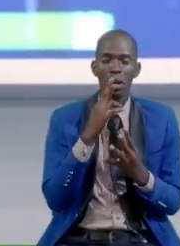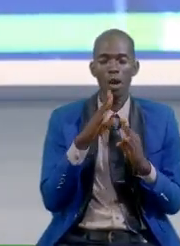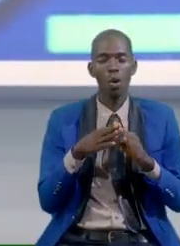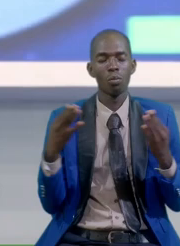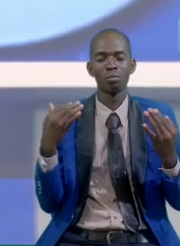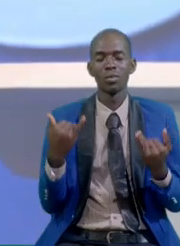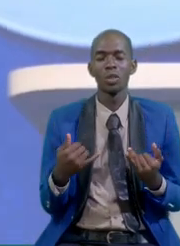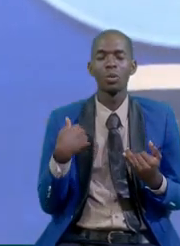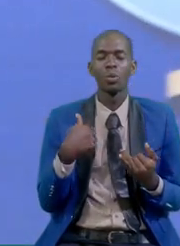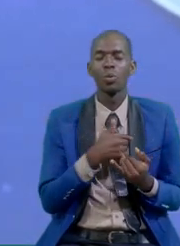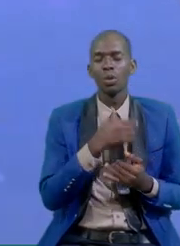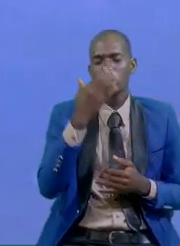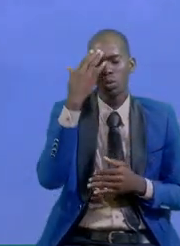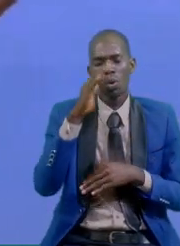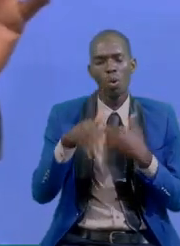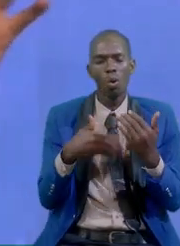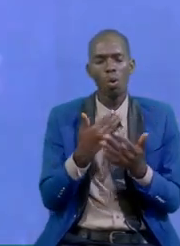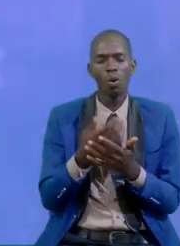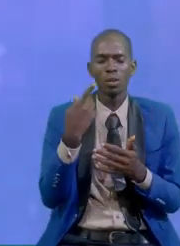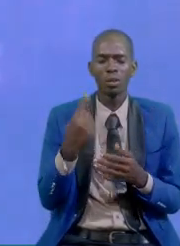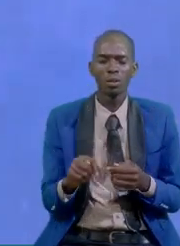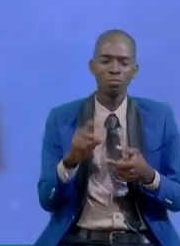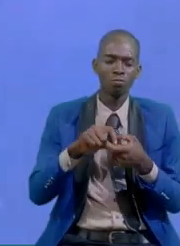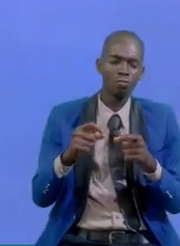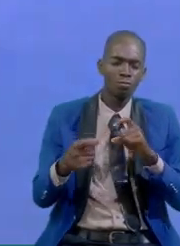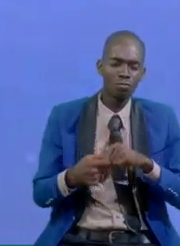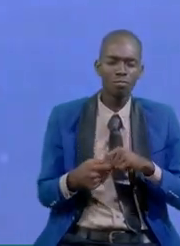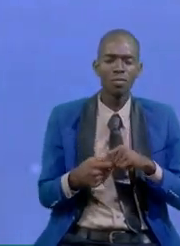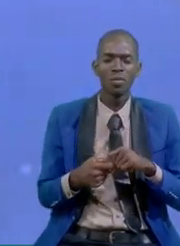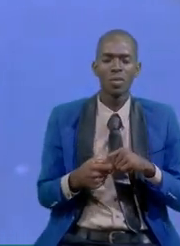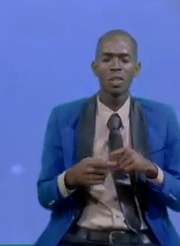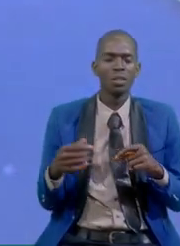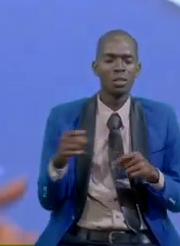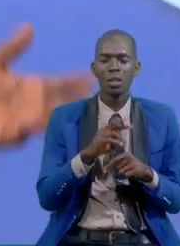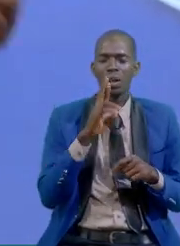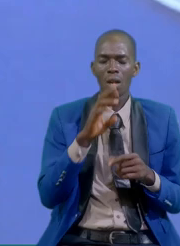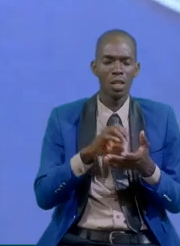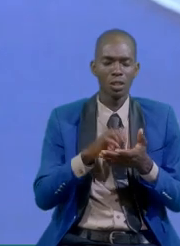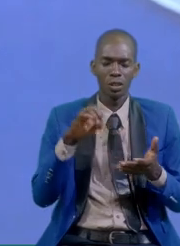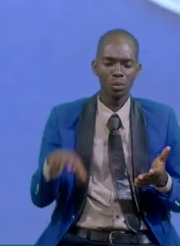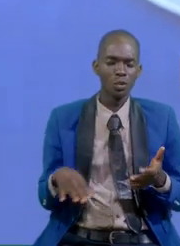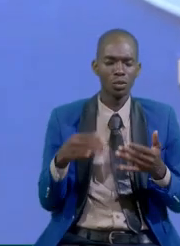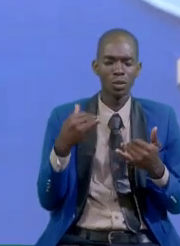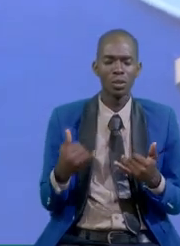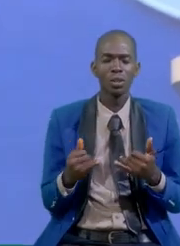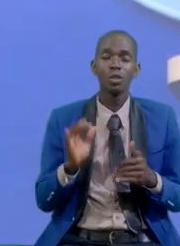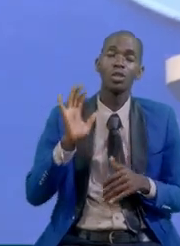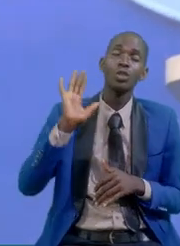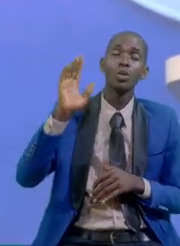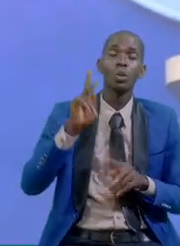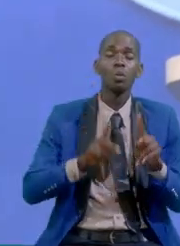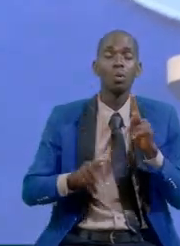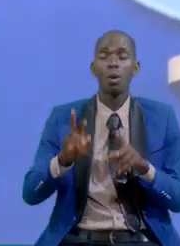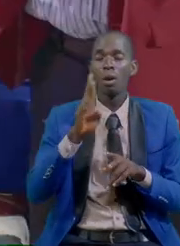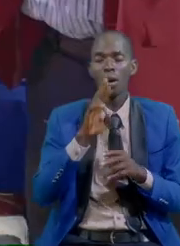that all the chains, all the shackles, all the stocks, they are removed already. Your people are loose